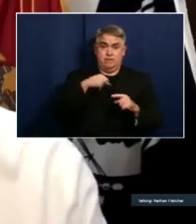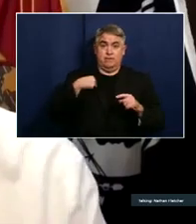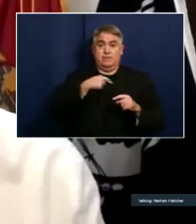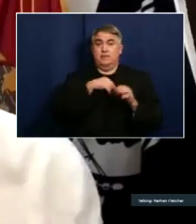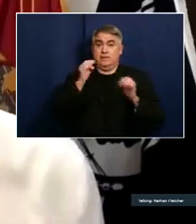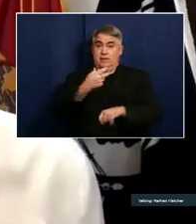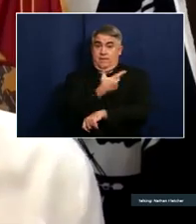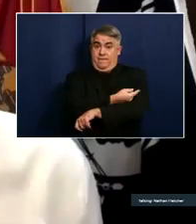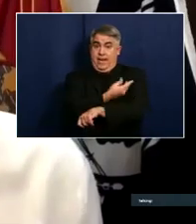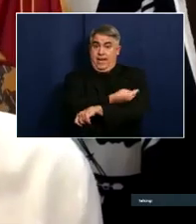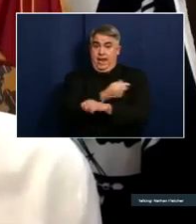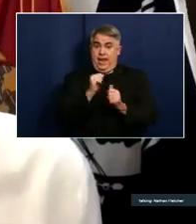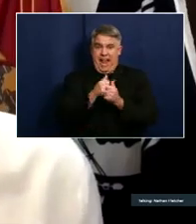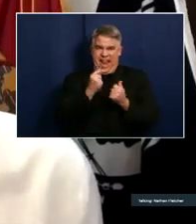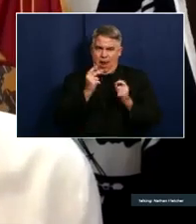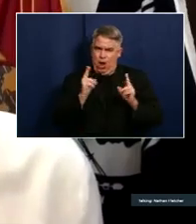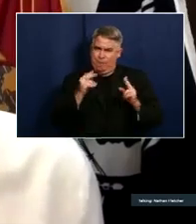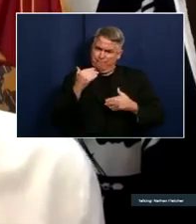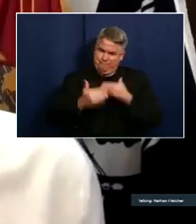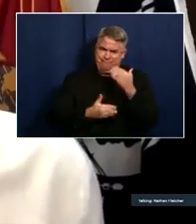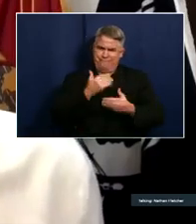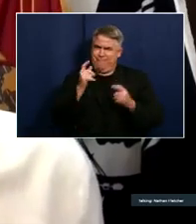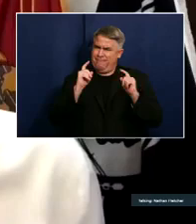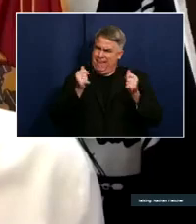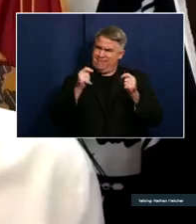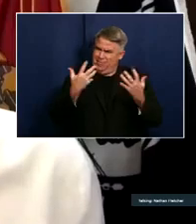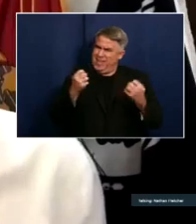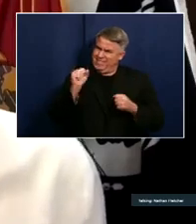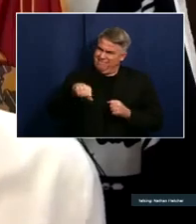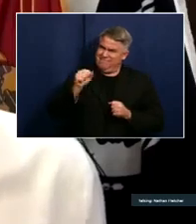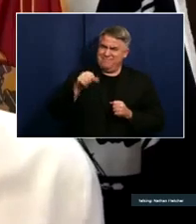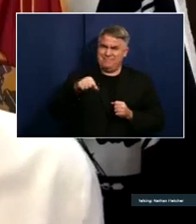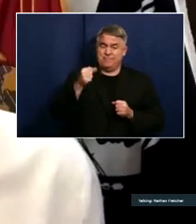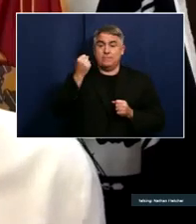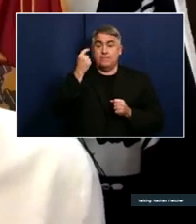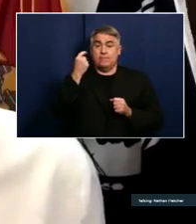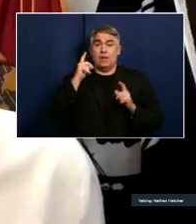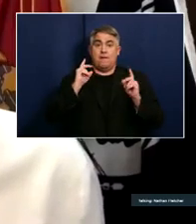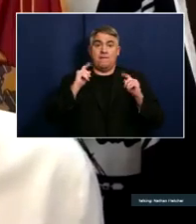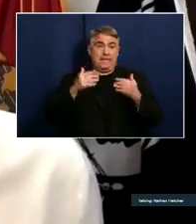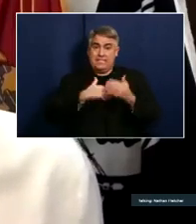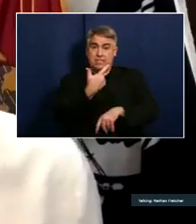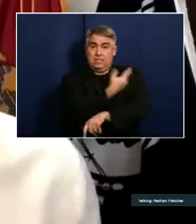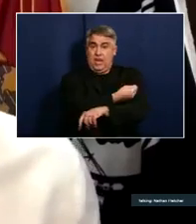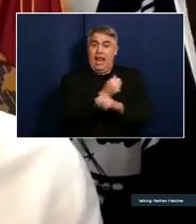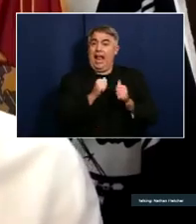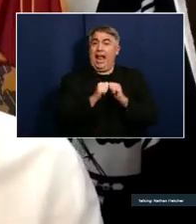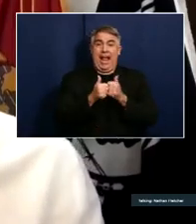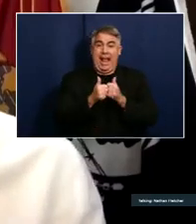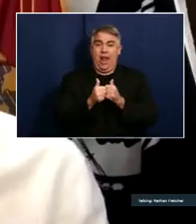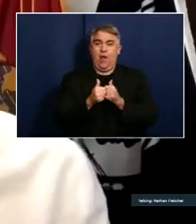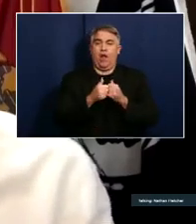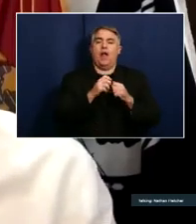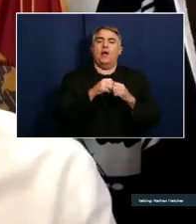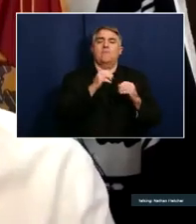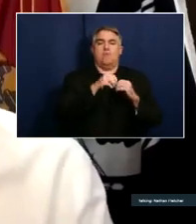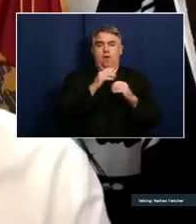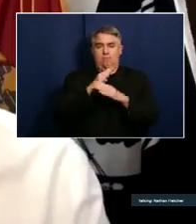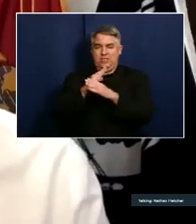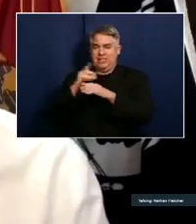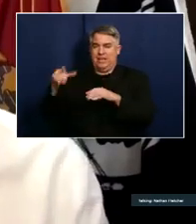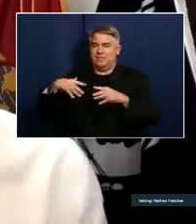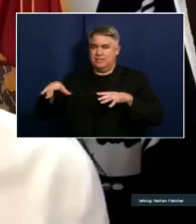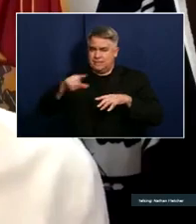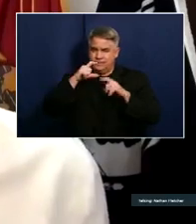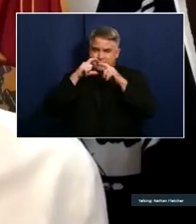to go fast. We recognize that the quicker you get shots in arm, the more protection there is, the more lives that can